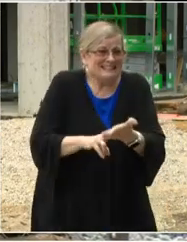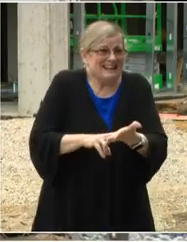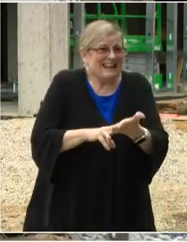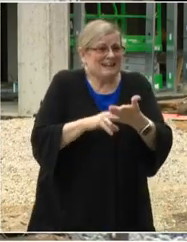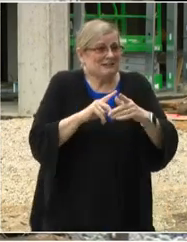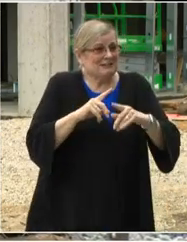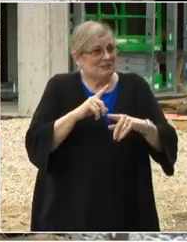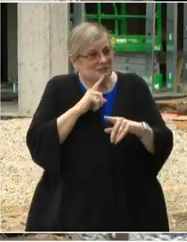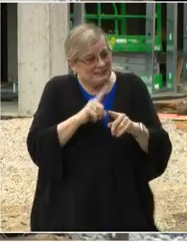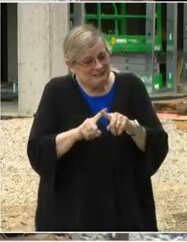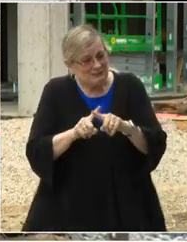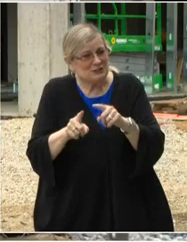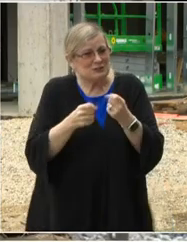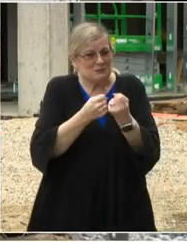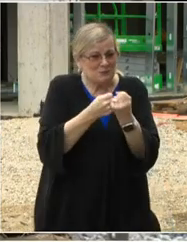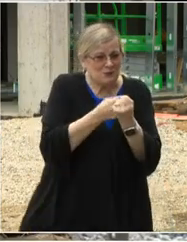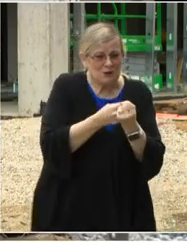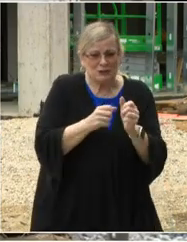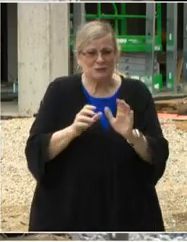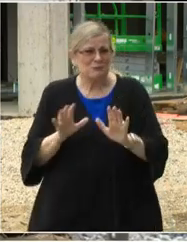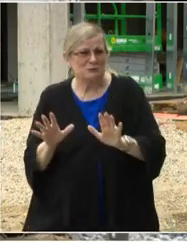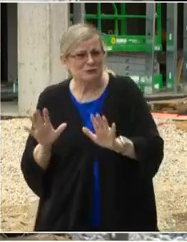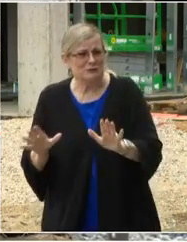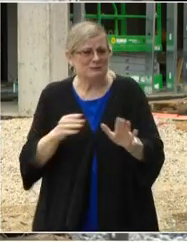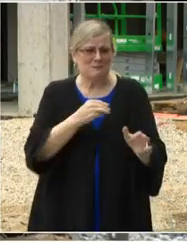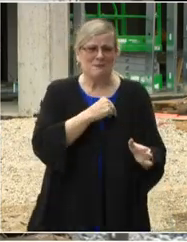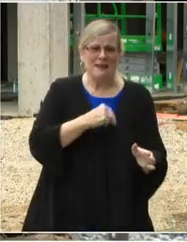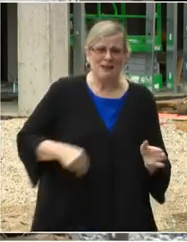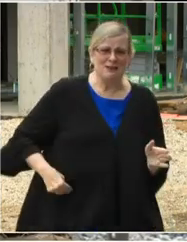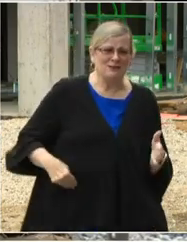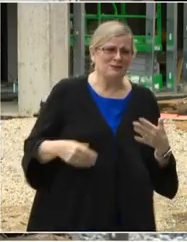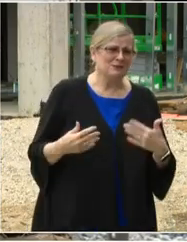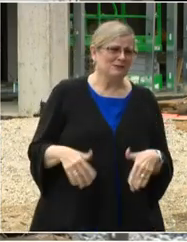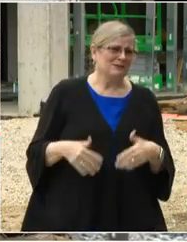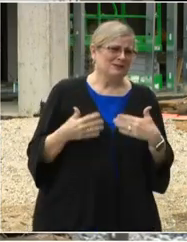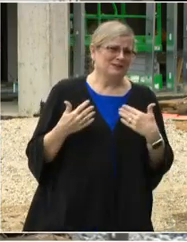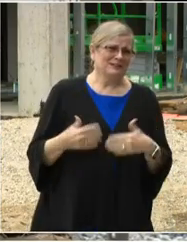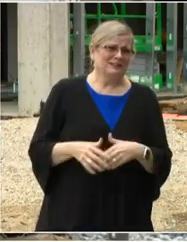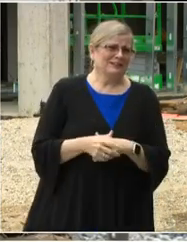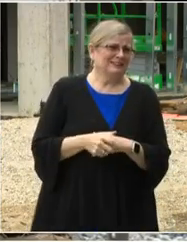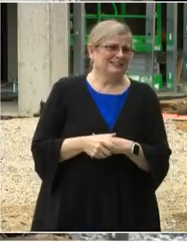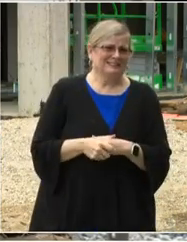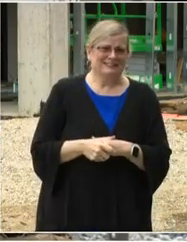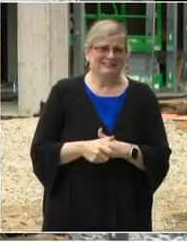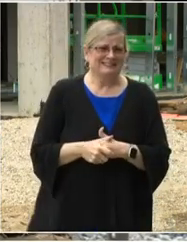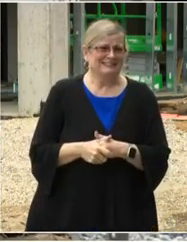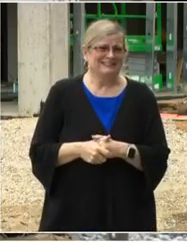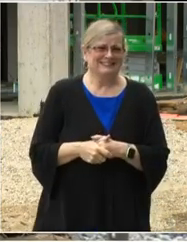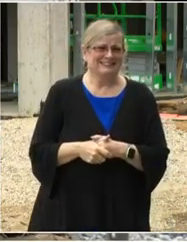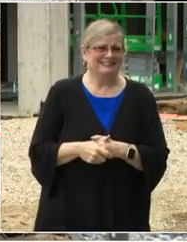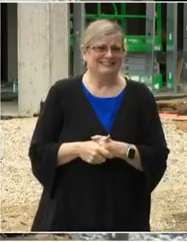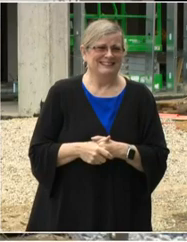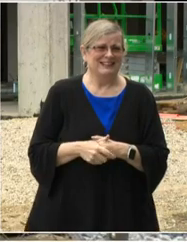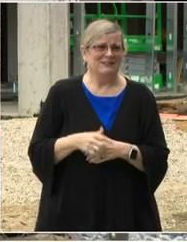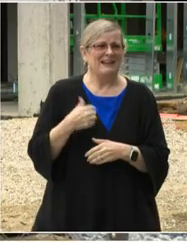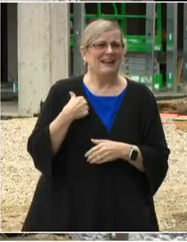push with her. You know, we've got a really big project just over in the border of Ward 1 called Park Morton. Any of you don't